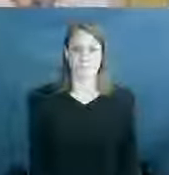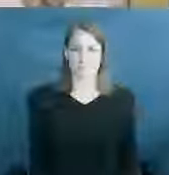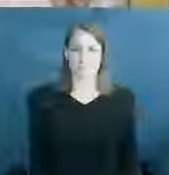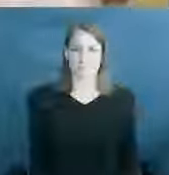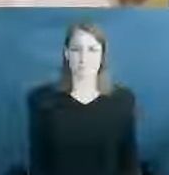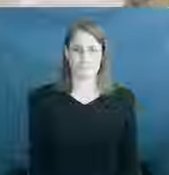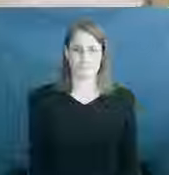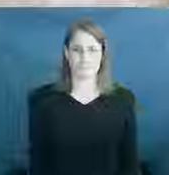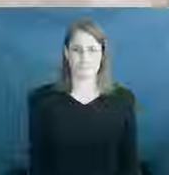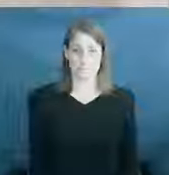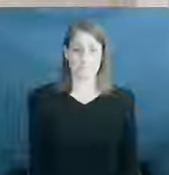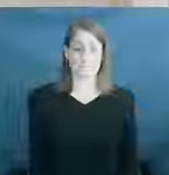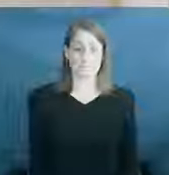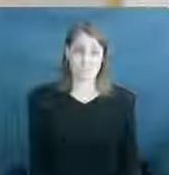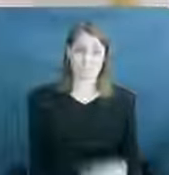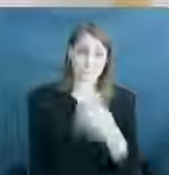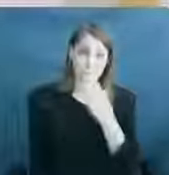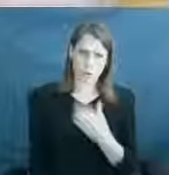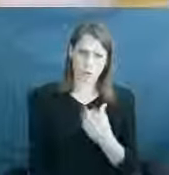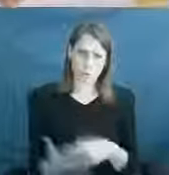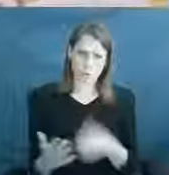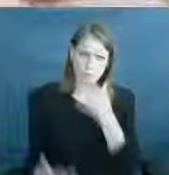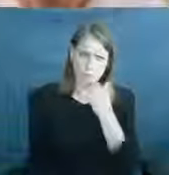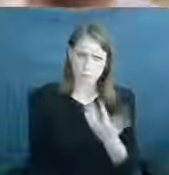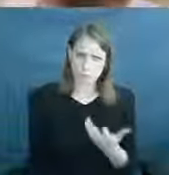Well done. You are a wise man.